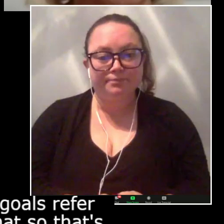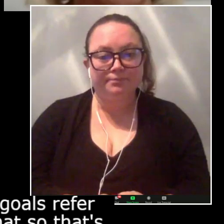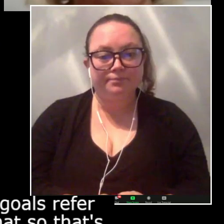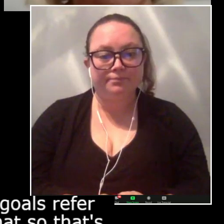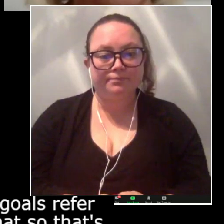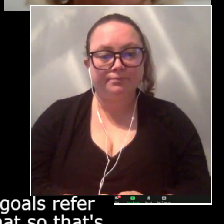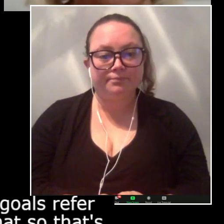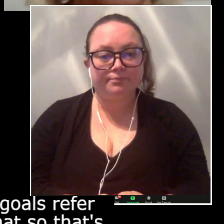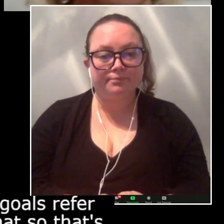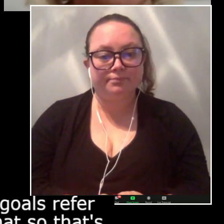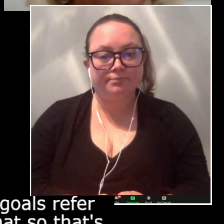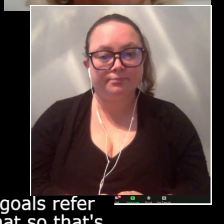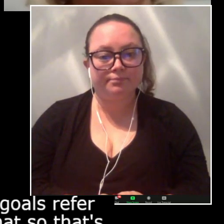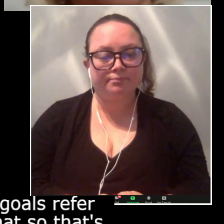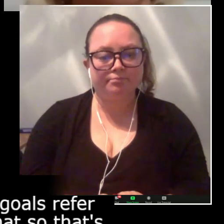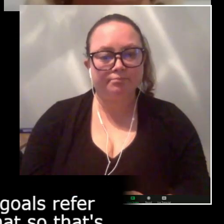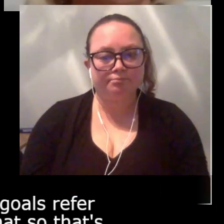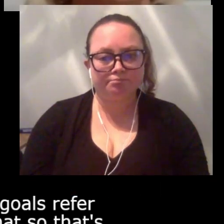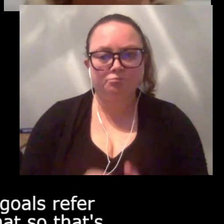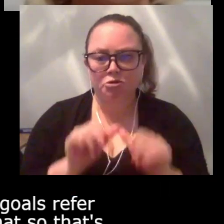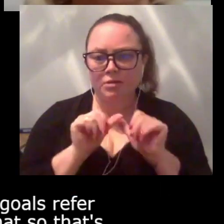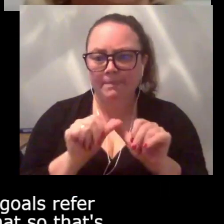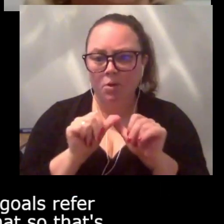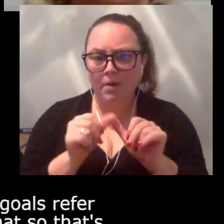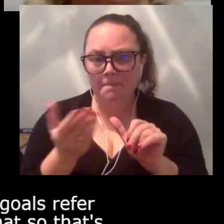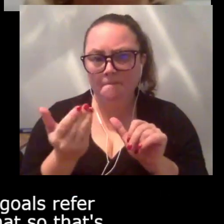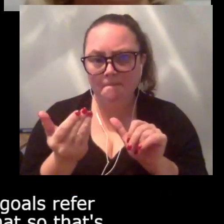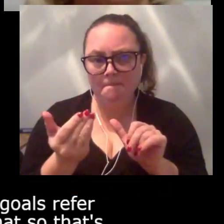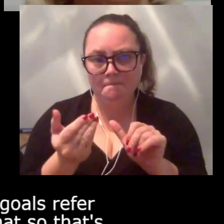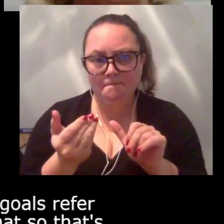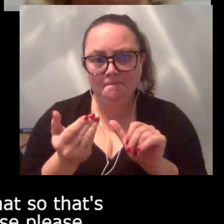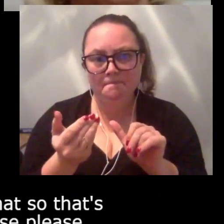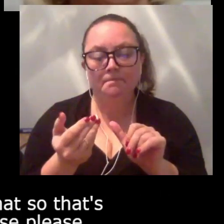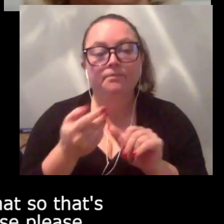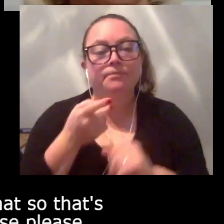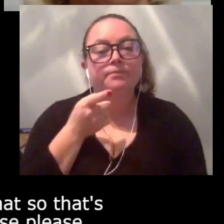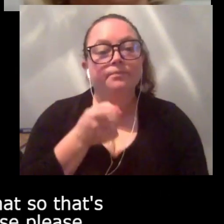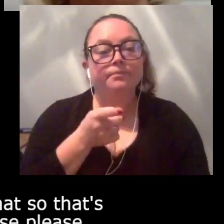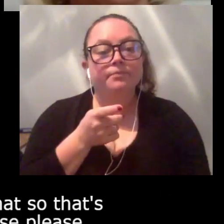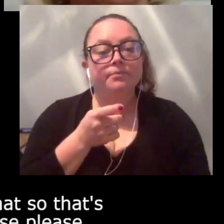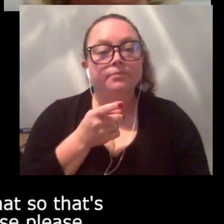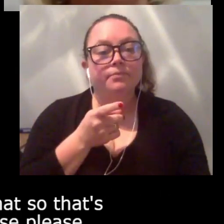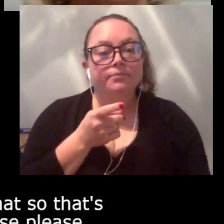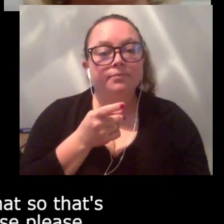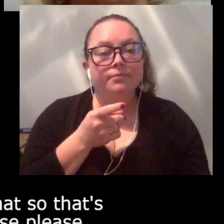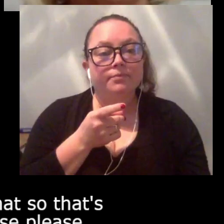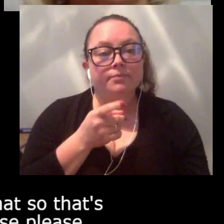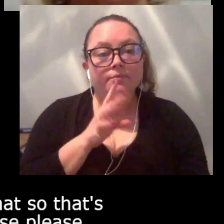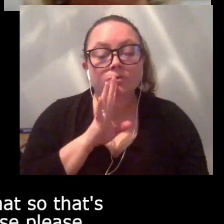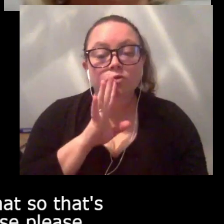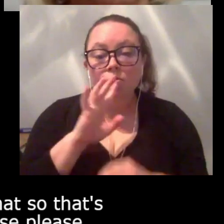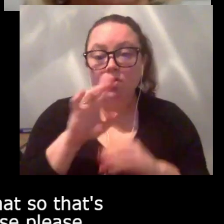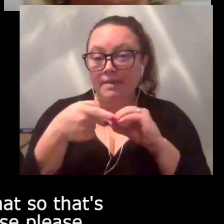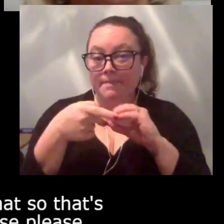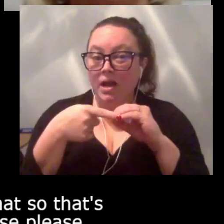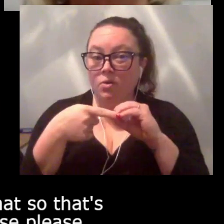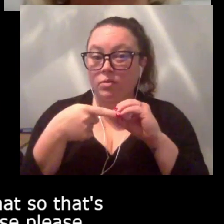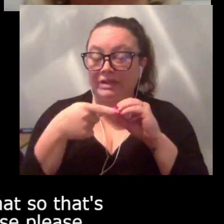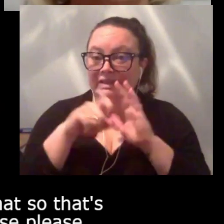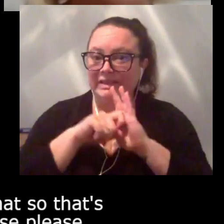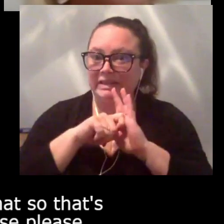about, just keep going, on the key legal instrument,